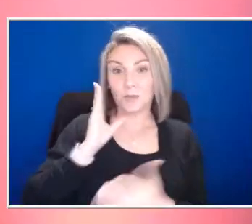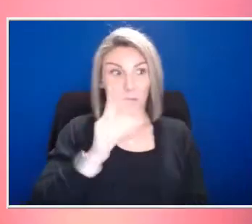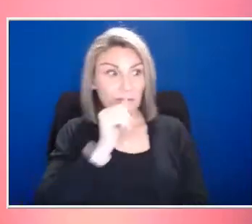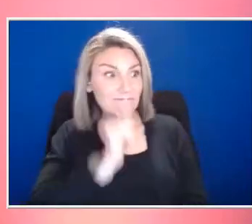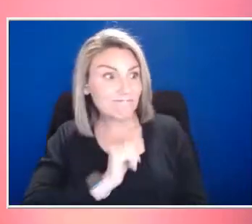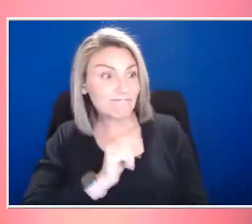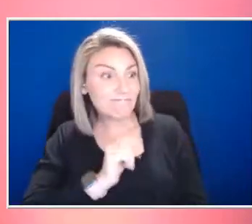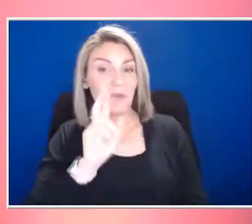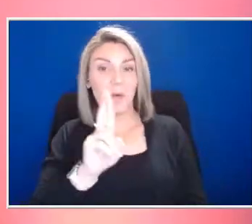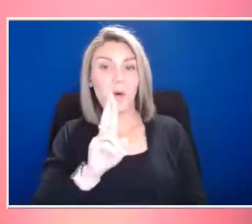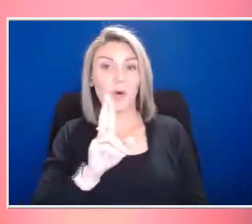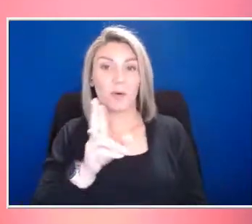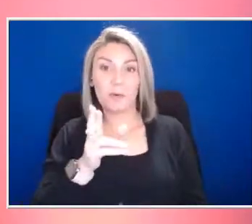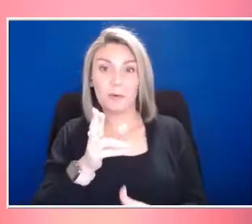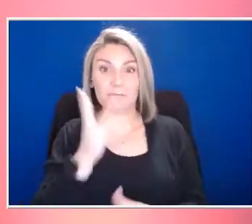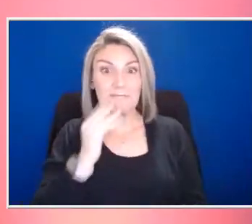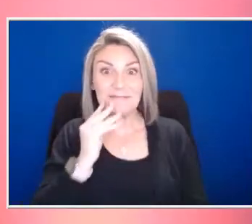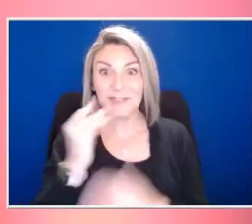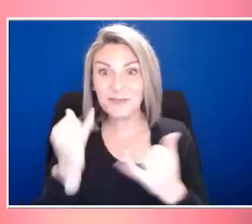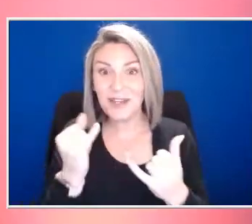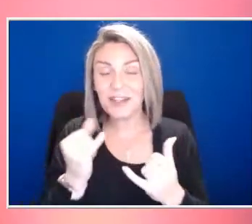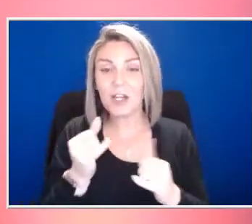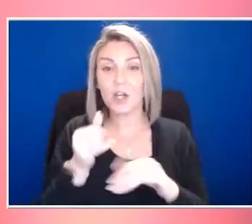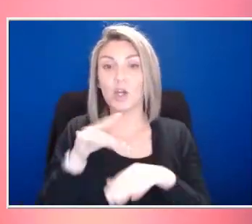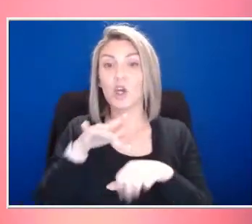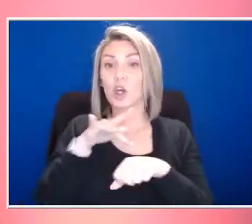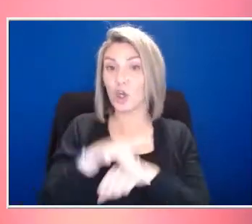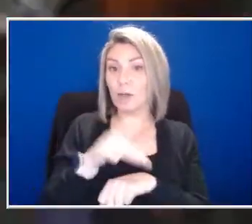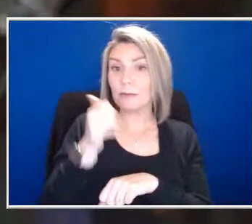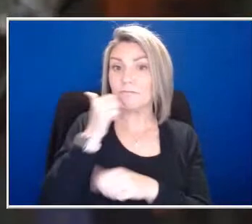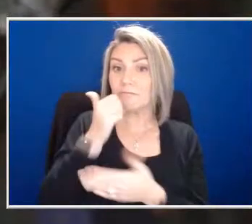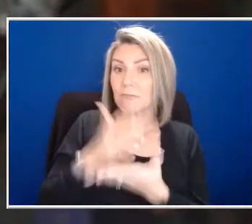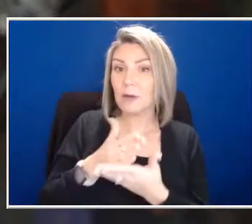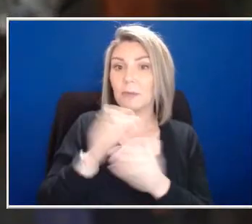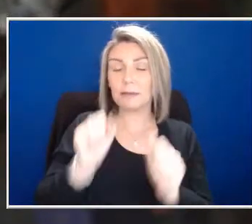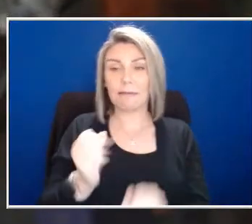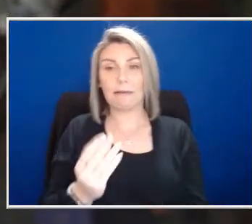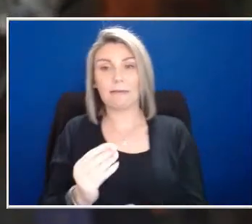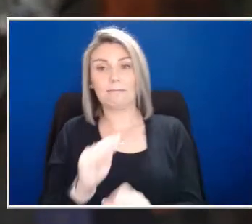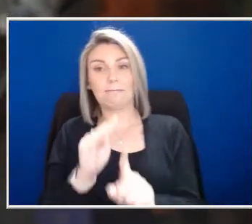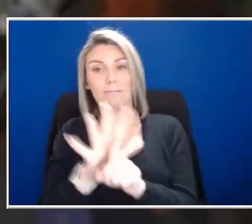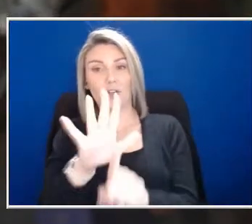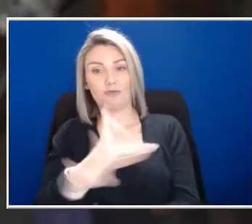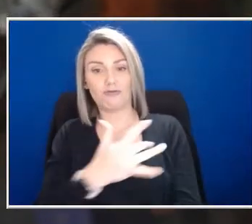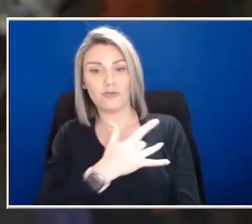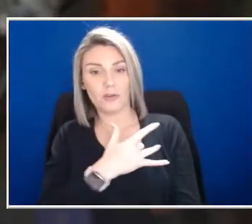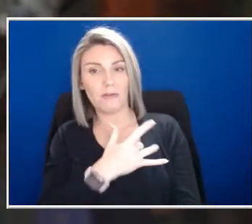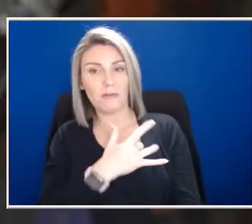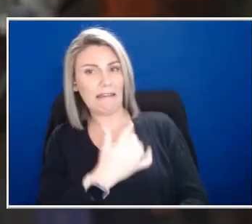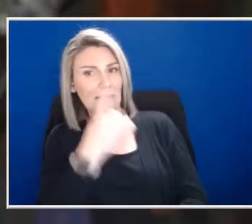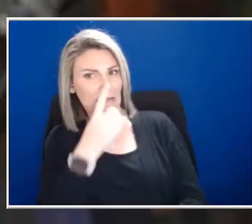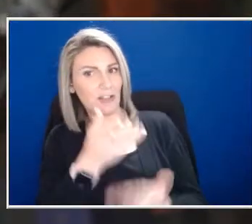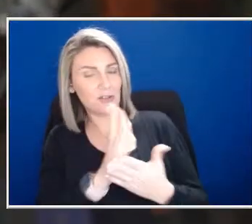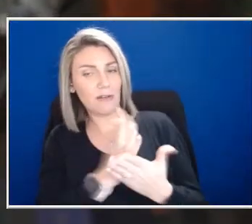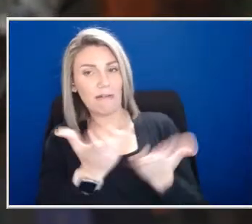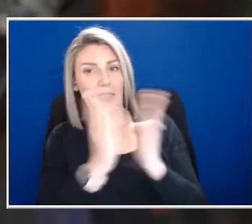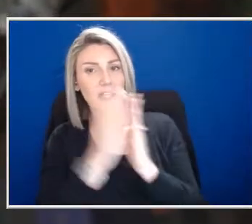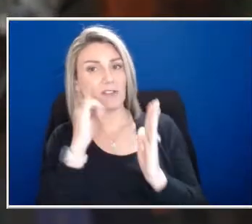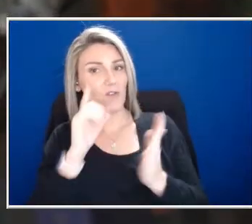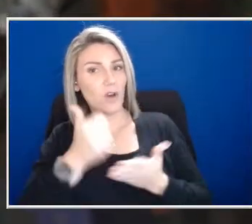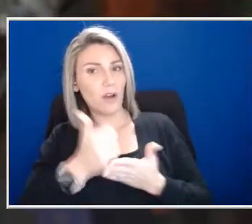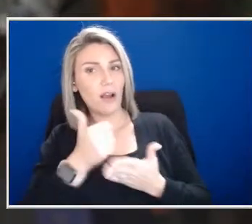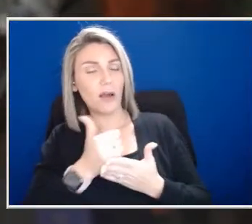through it right now. Early menopause can affect your heart. I think it's okay to ask for help, and it's okay to reach